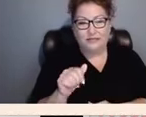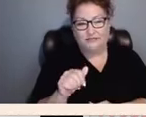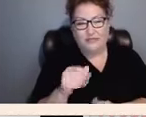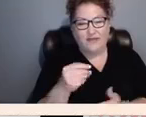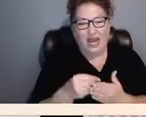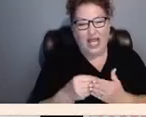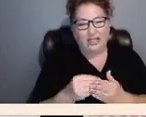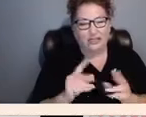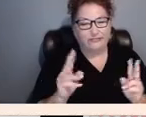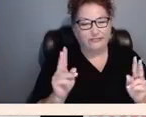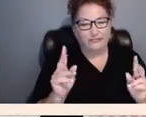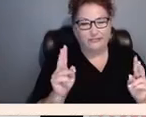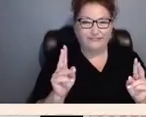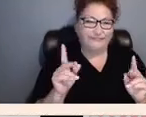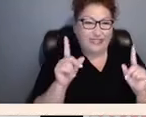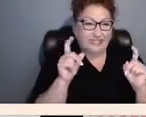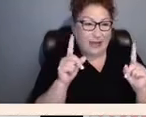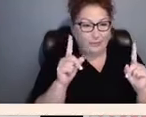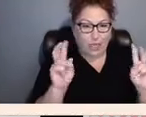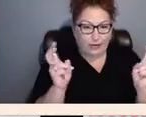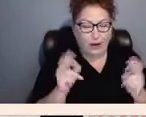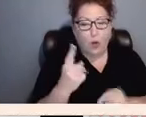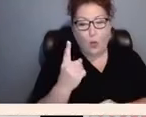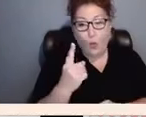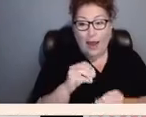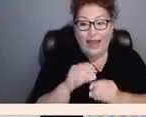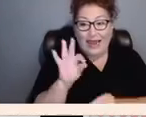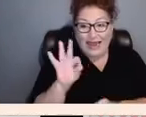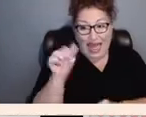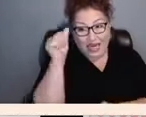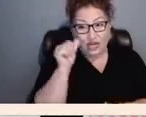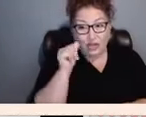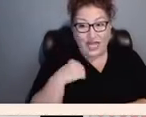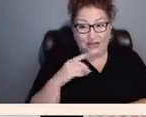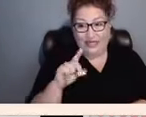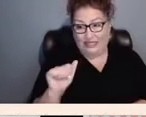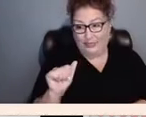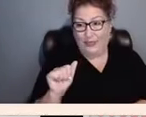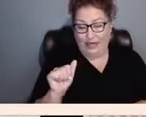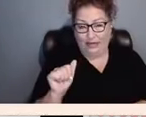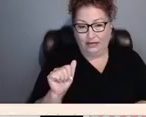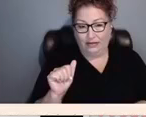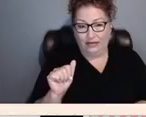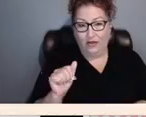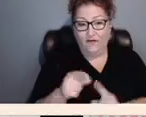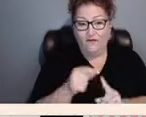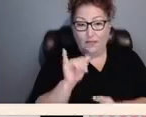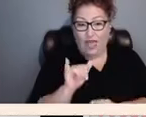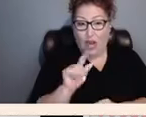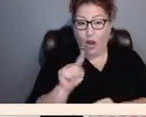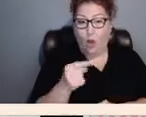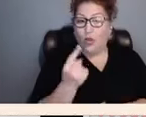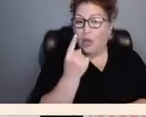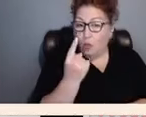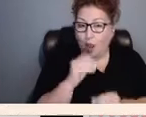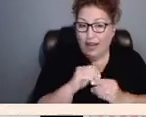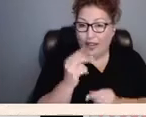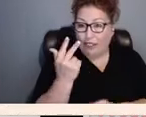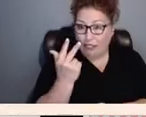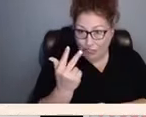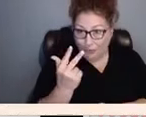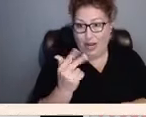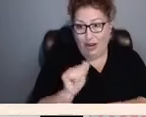in 9 adults have a disability. Okay, out of that, only 1 in 3 are